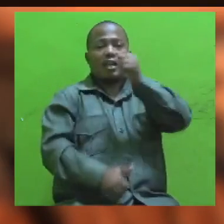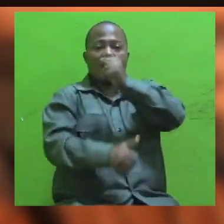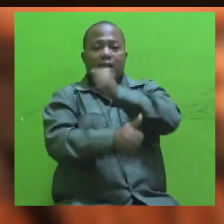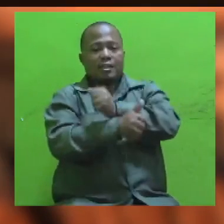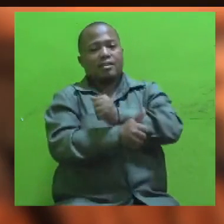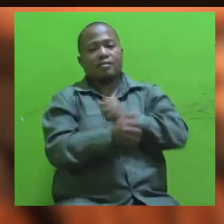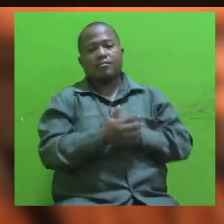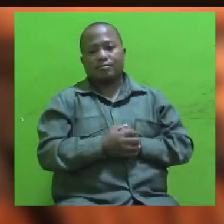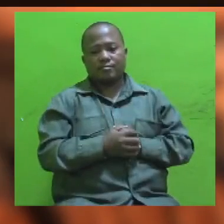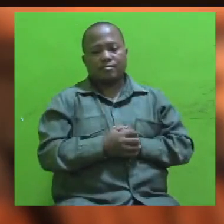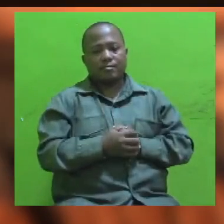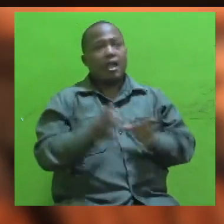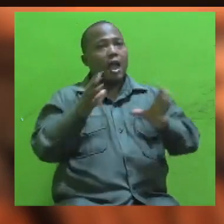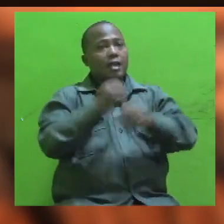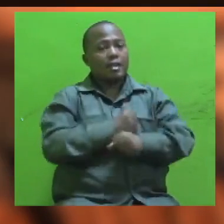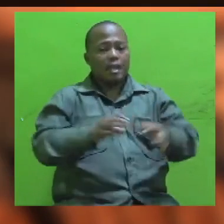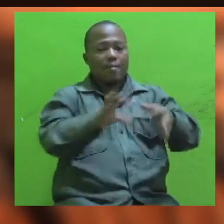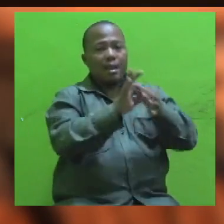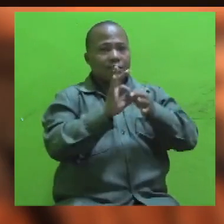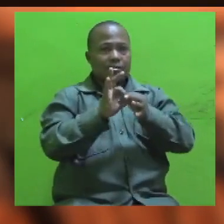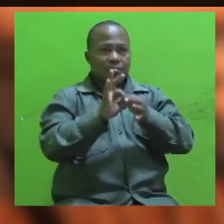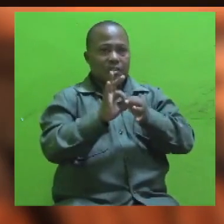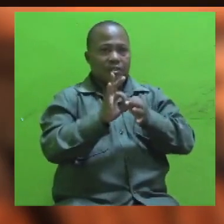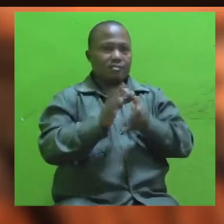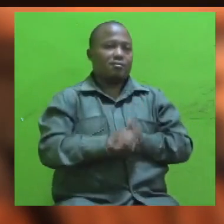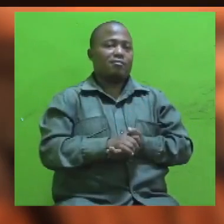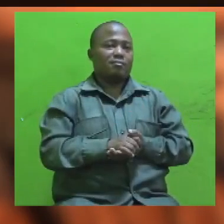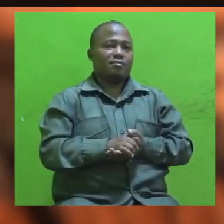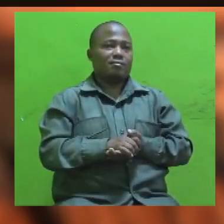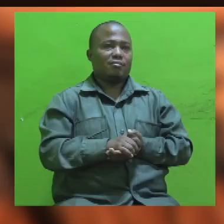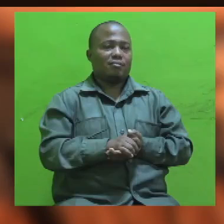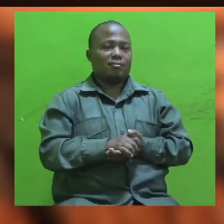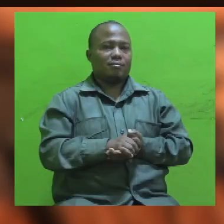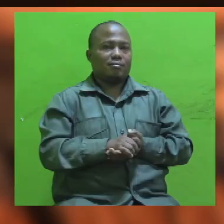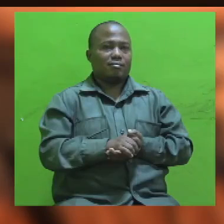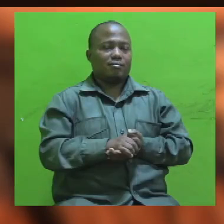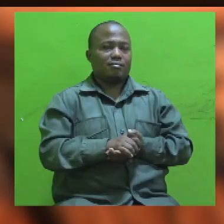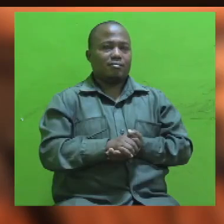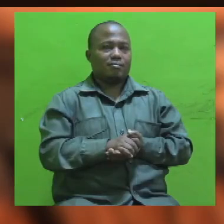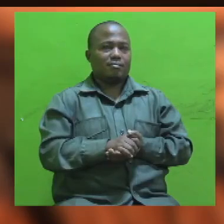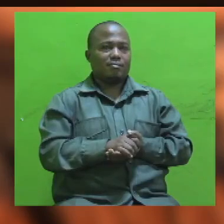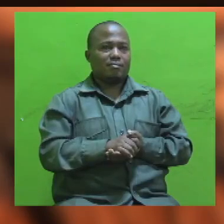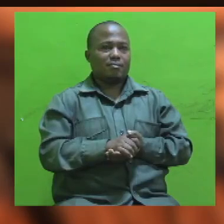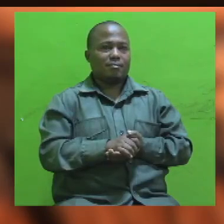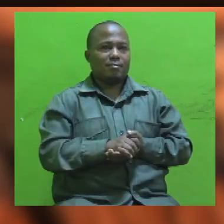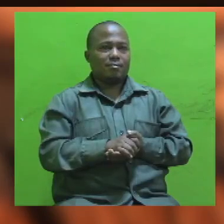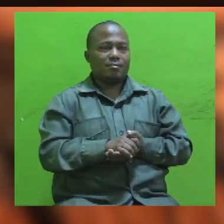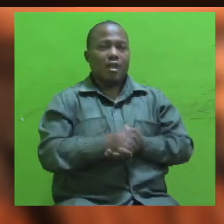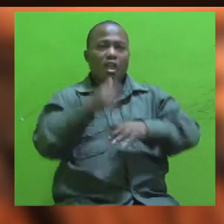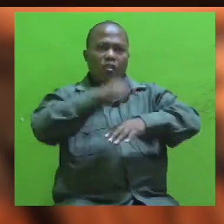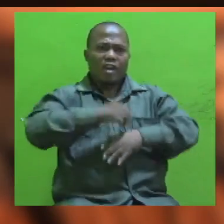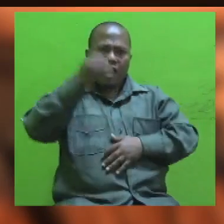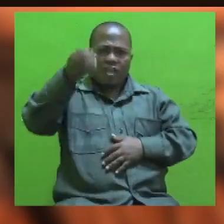enterprises. Nowadays, the government tried a lot to help the people to organize in those enterprises. And through the village